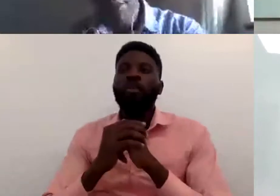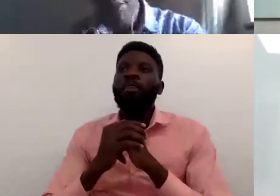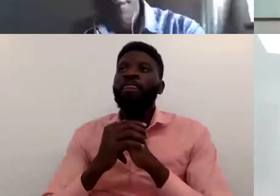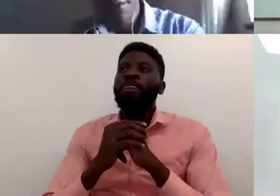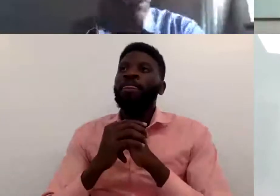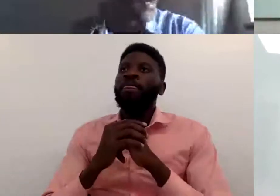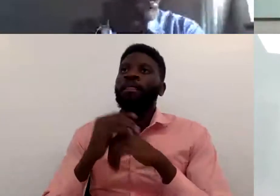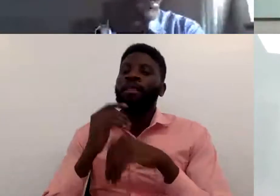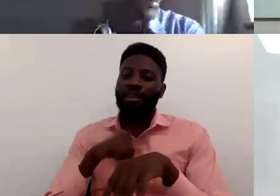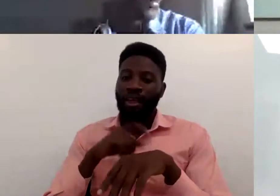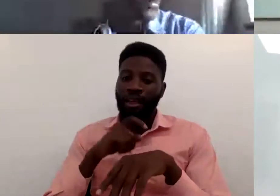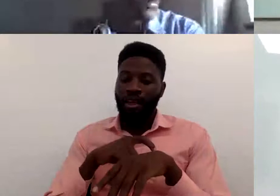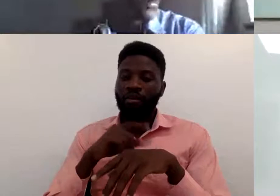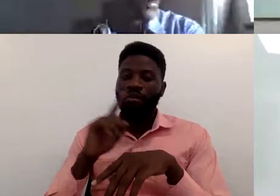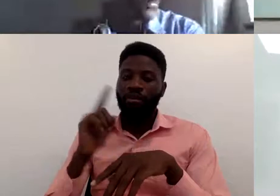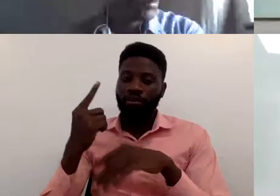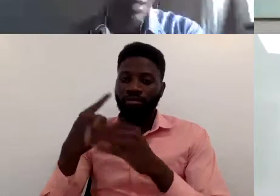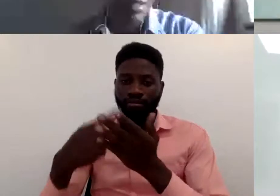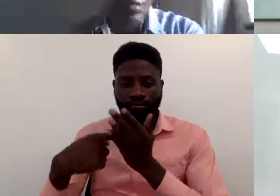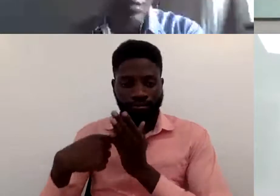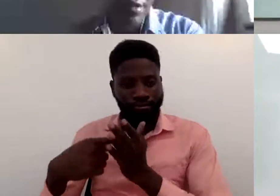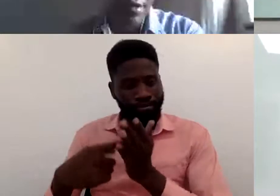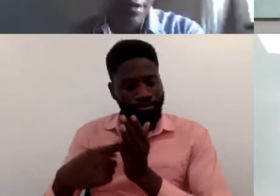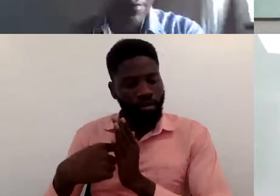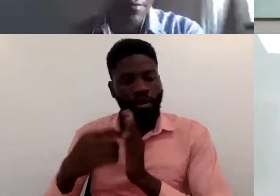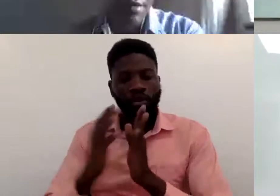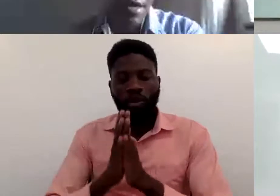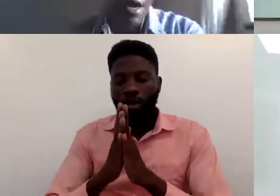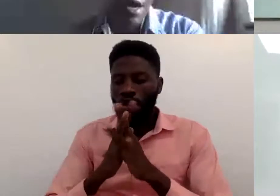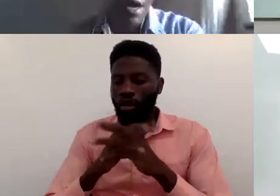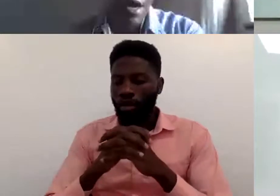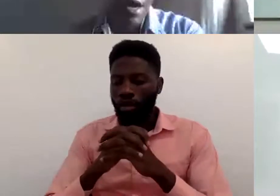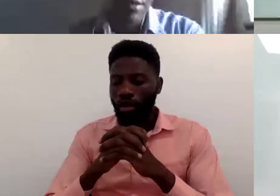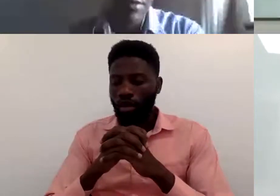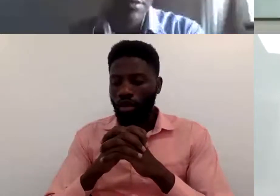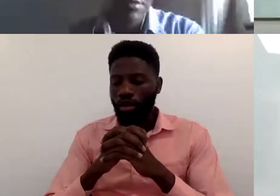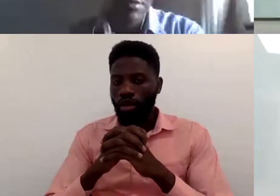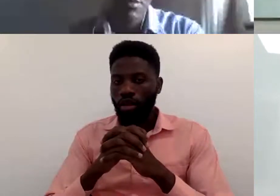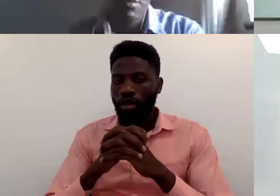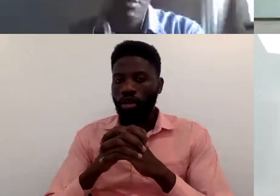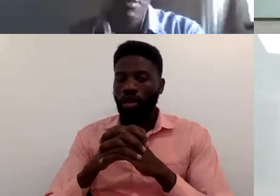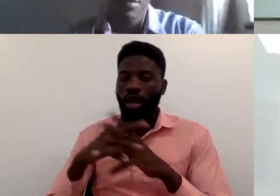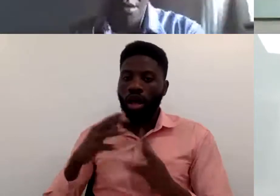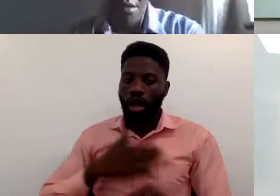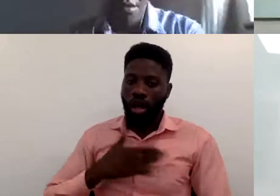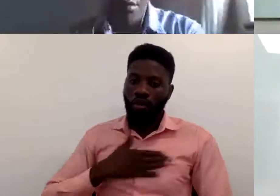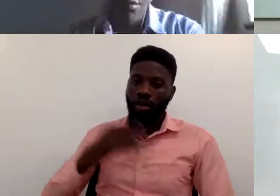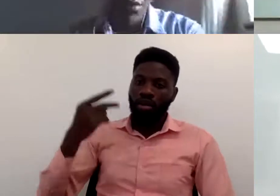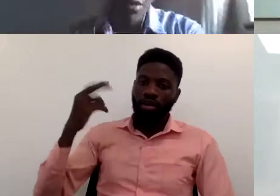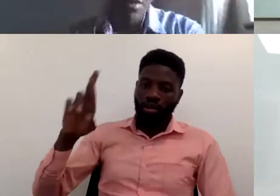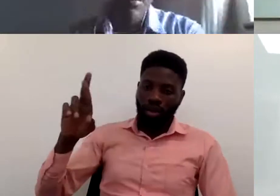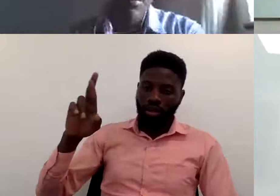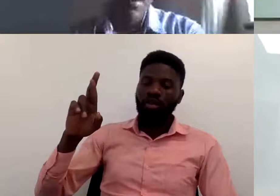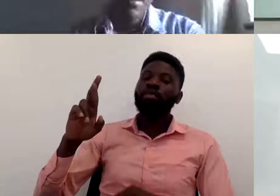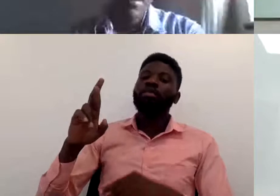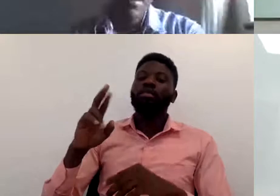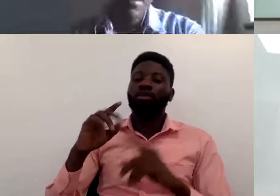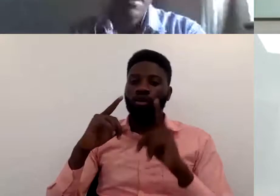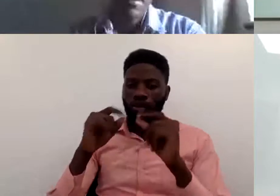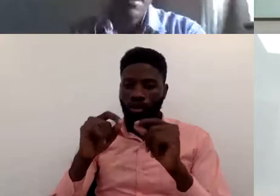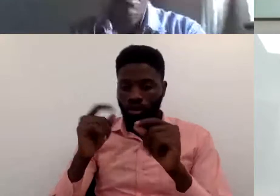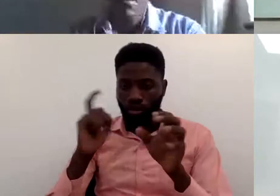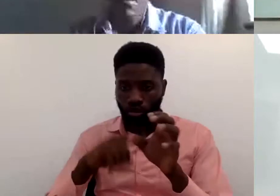remember the first conversation we had with our hiring managers then was that you've joined 8 of